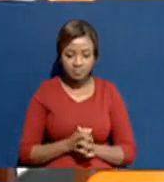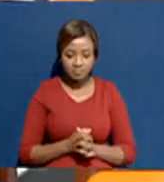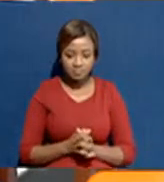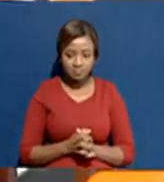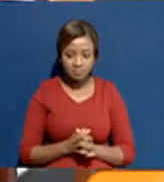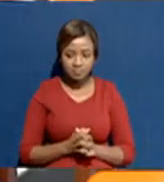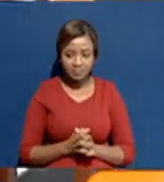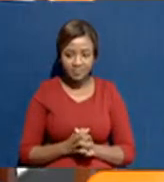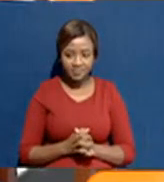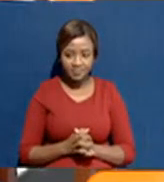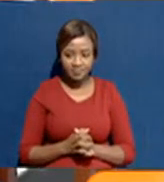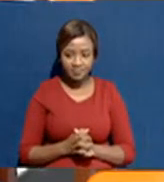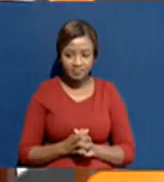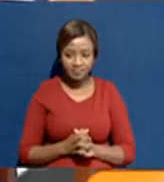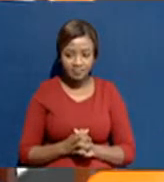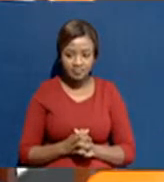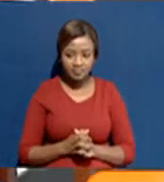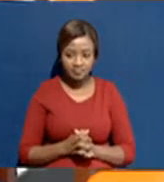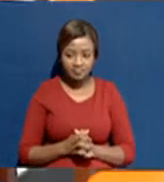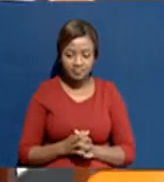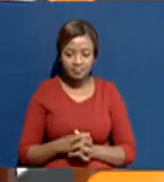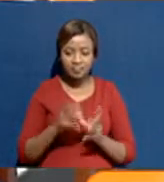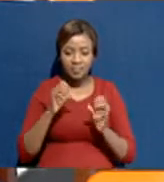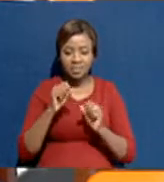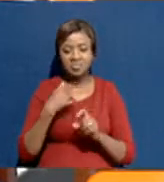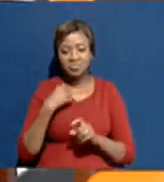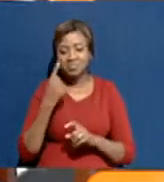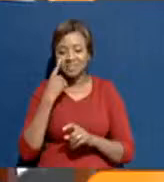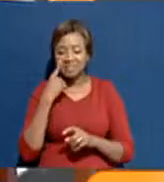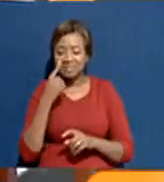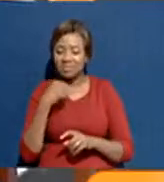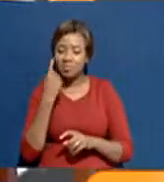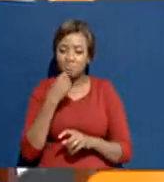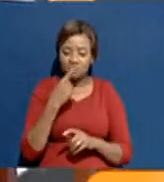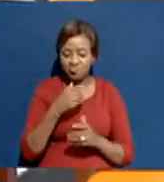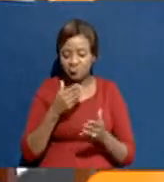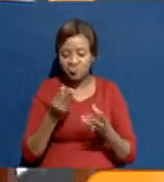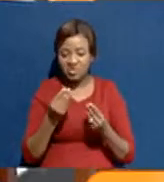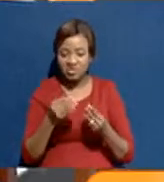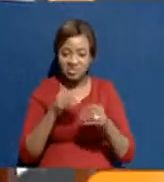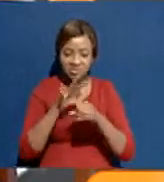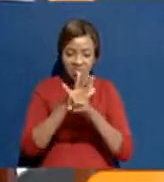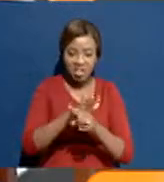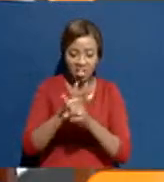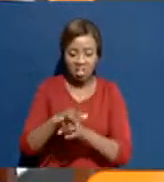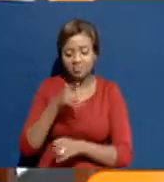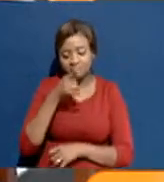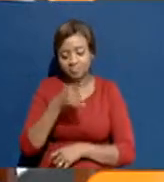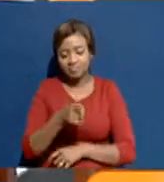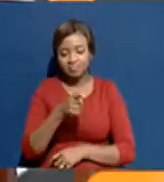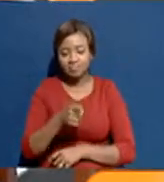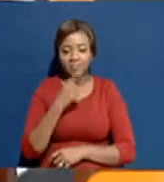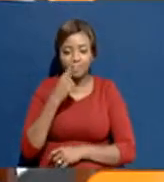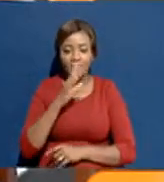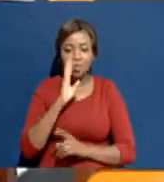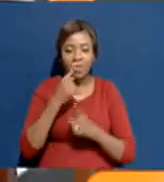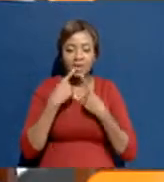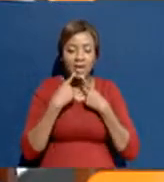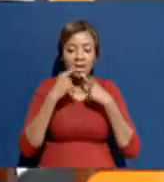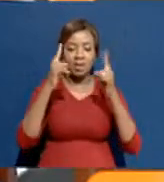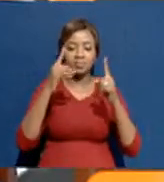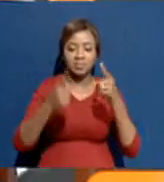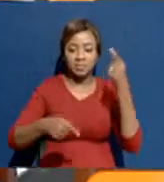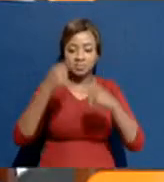so the nearest person you can punch is the referee who declared him as a winner. So sometimes election